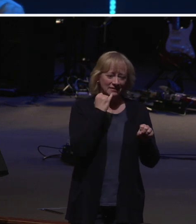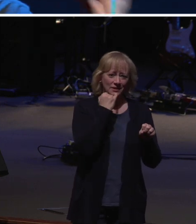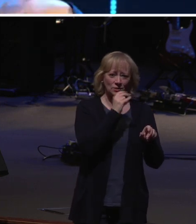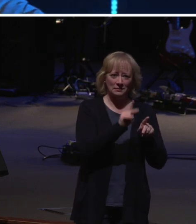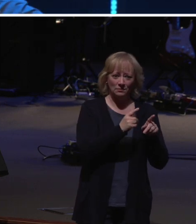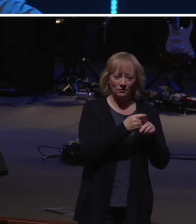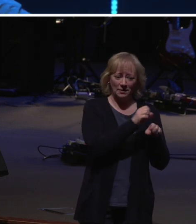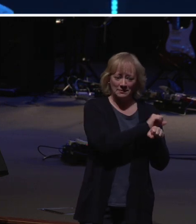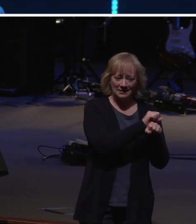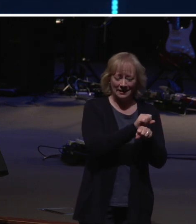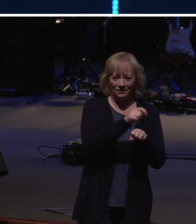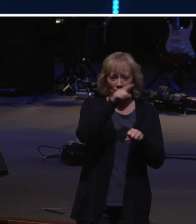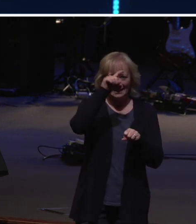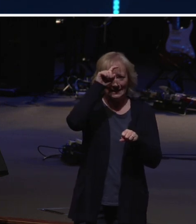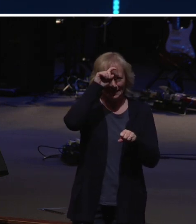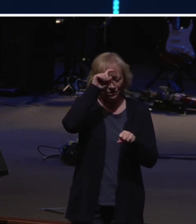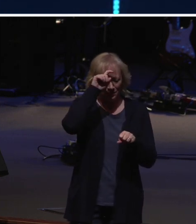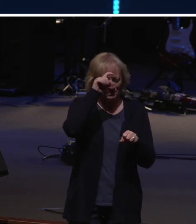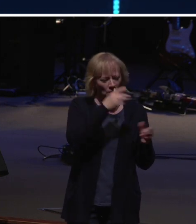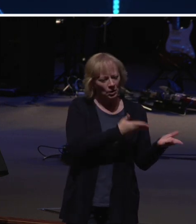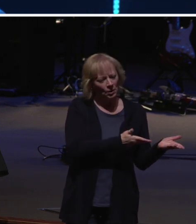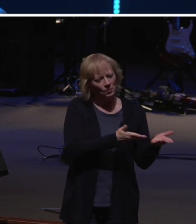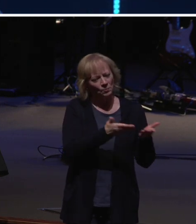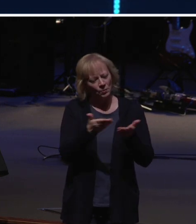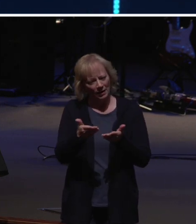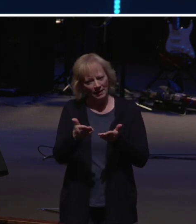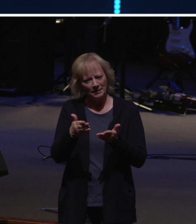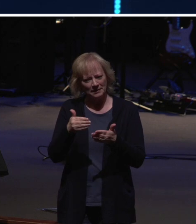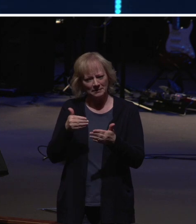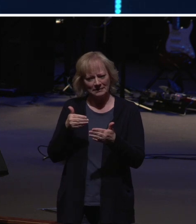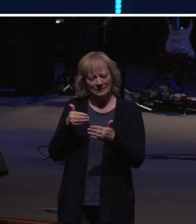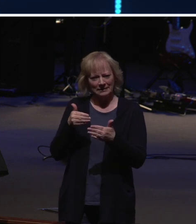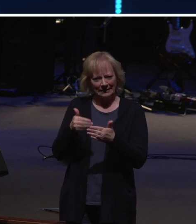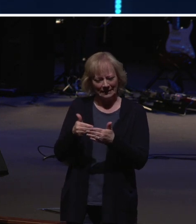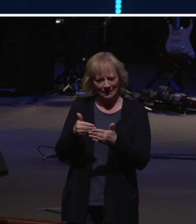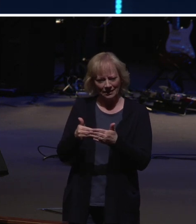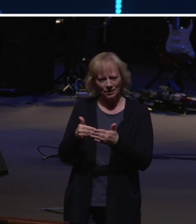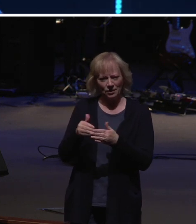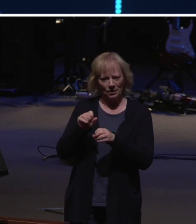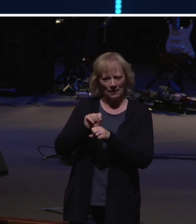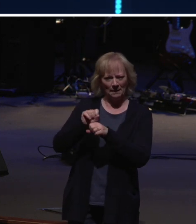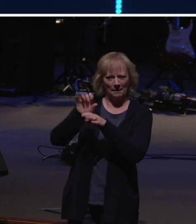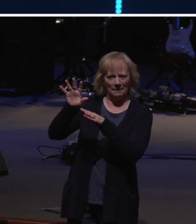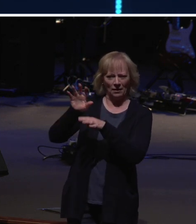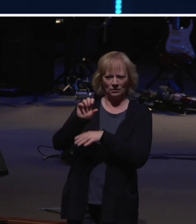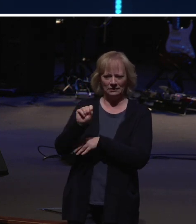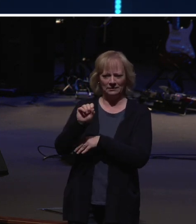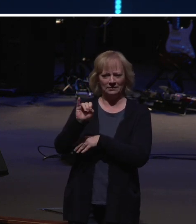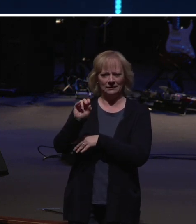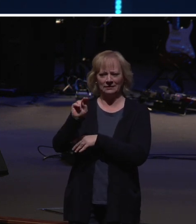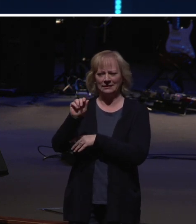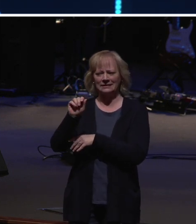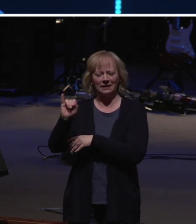Egypt, brought them to the base of Mount Sinai, he